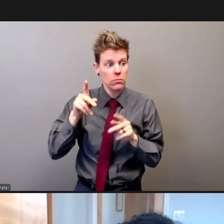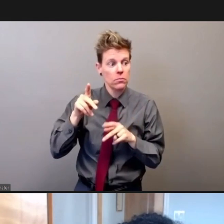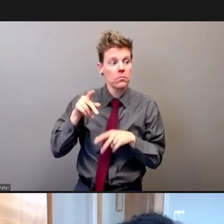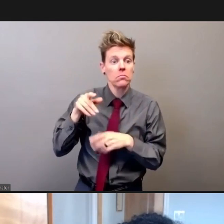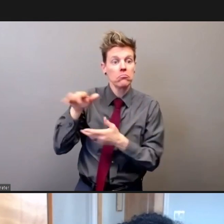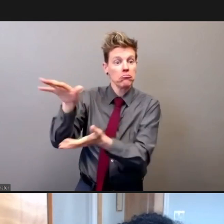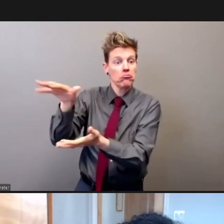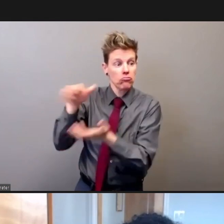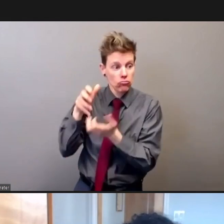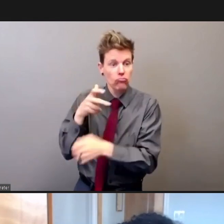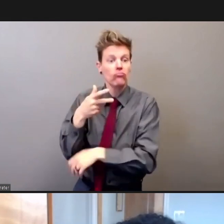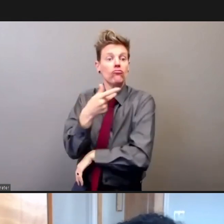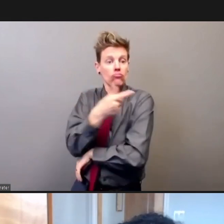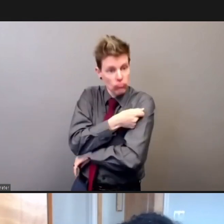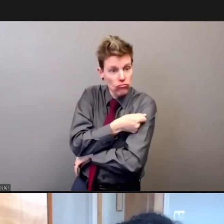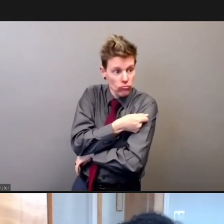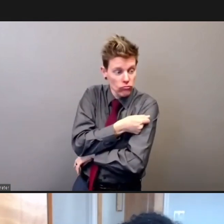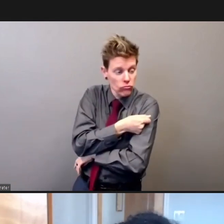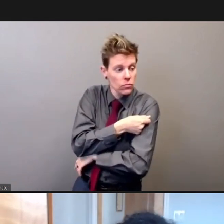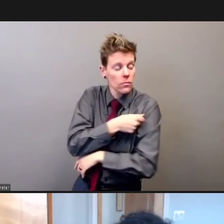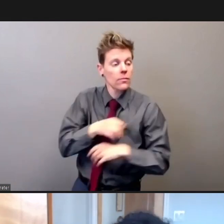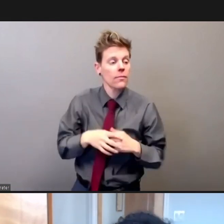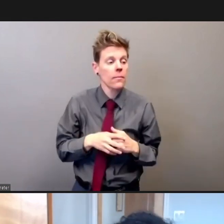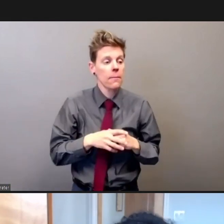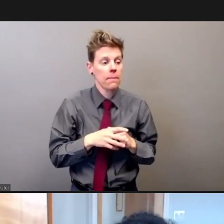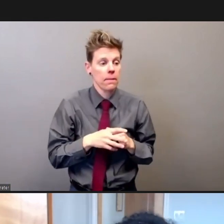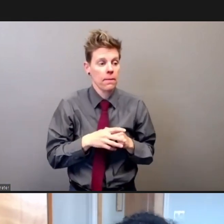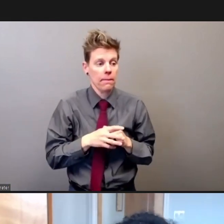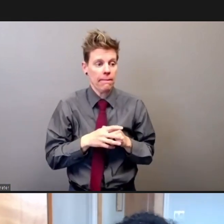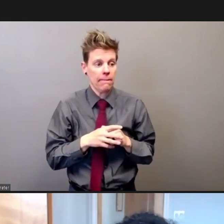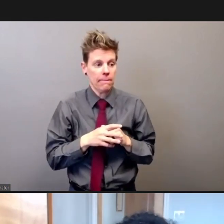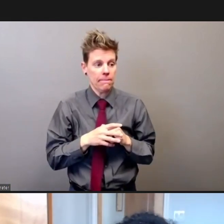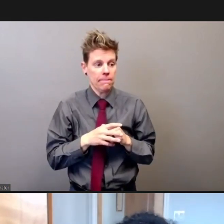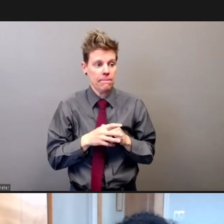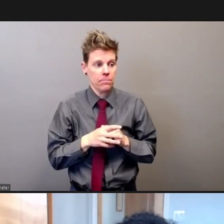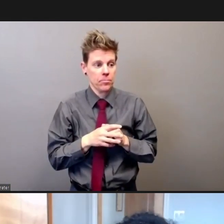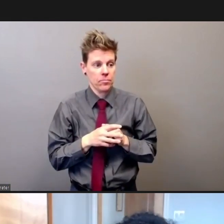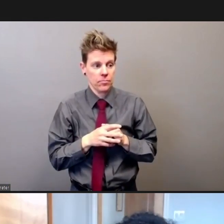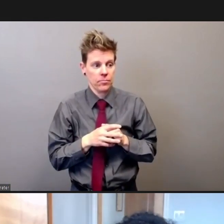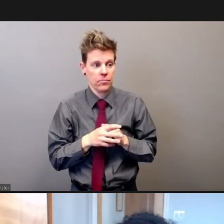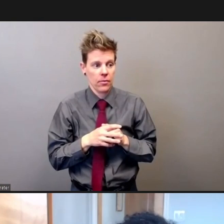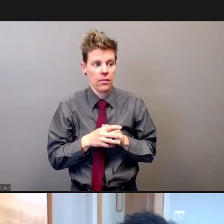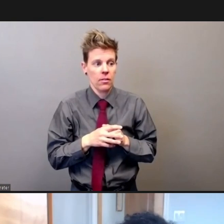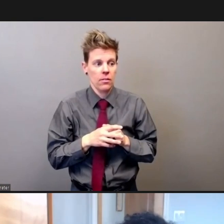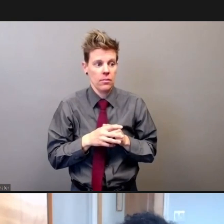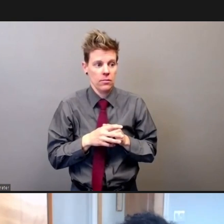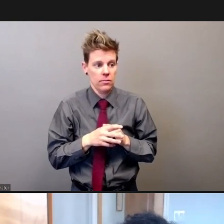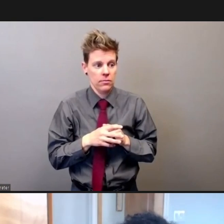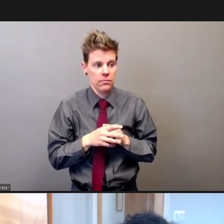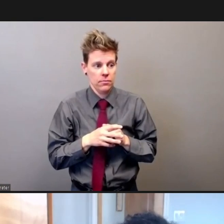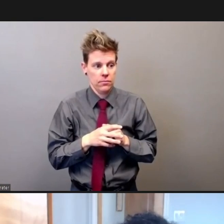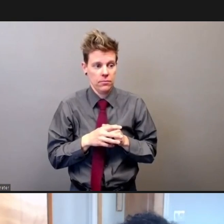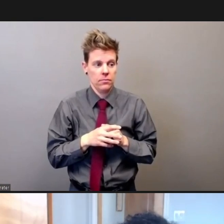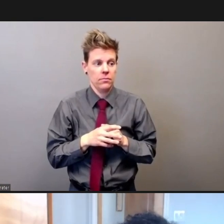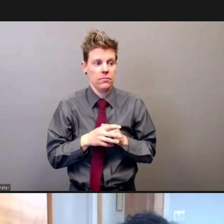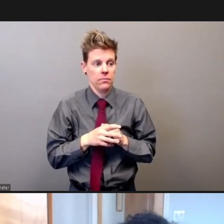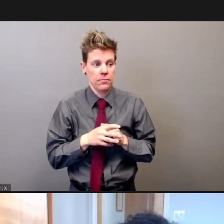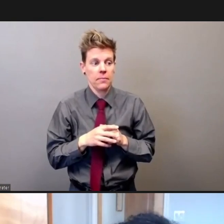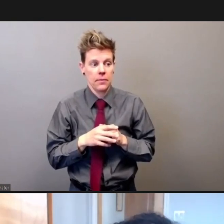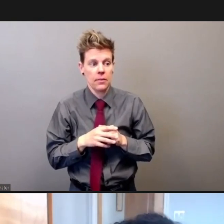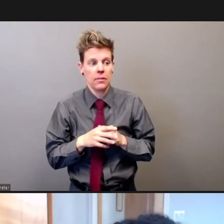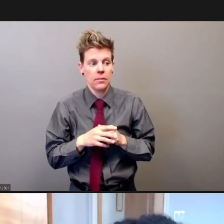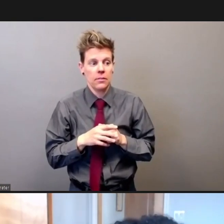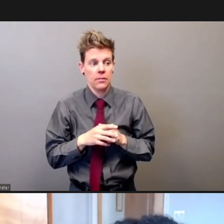have their own vaccine. And it's basically sort of not exactly the same, but think about it per